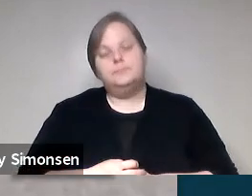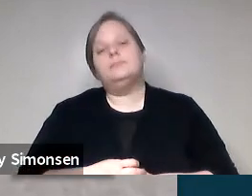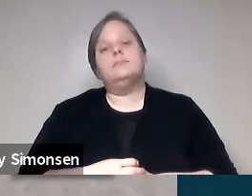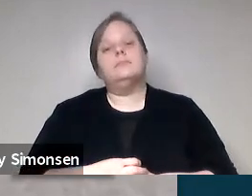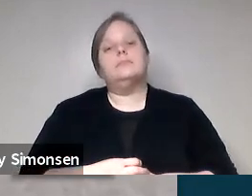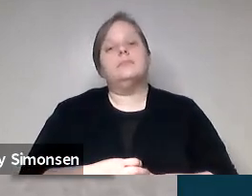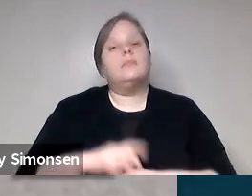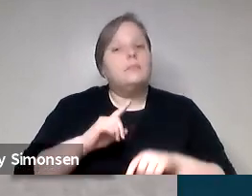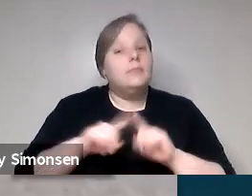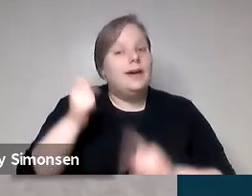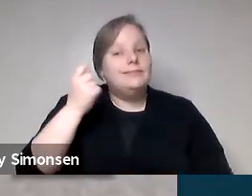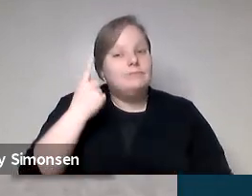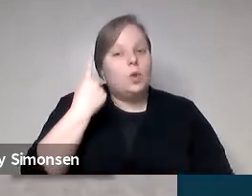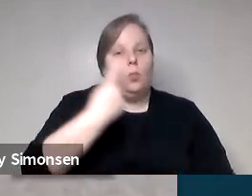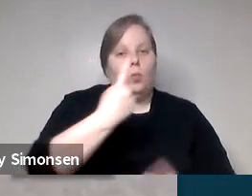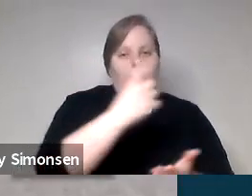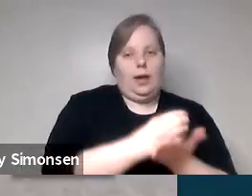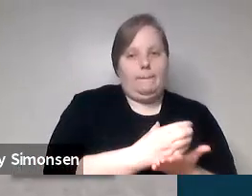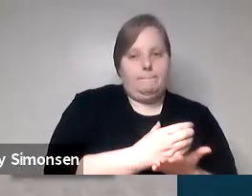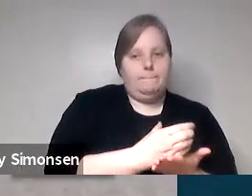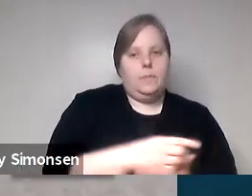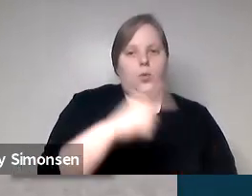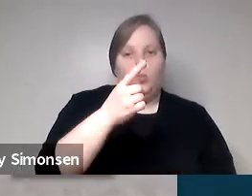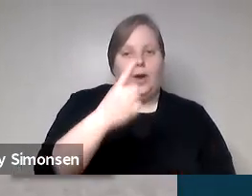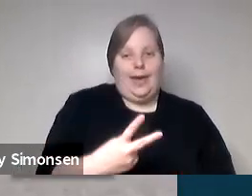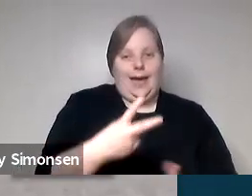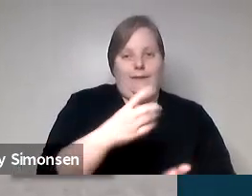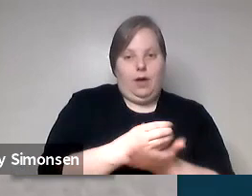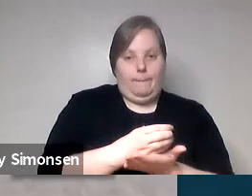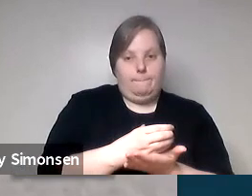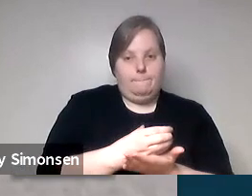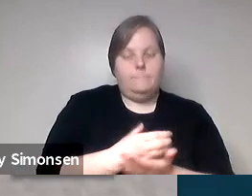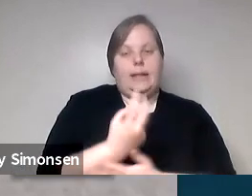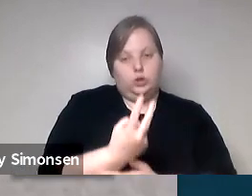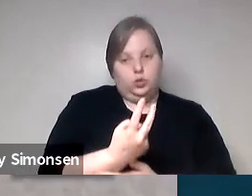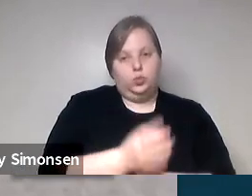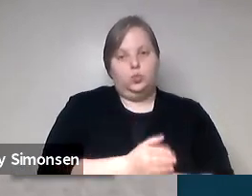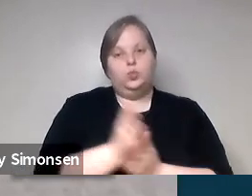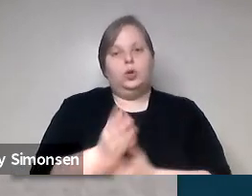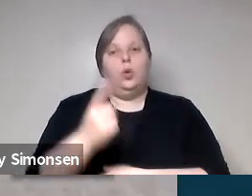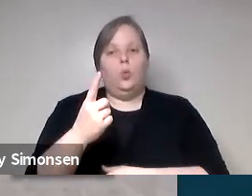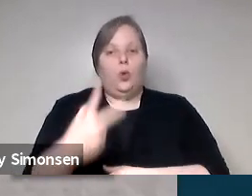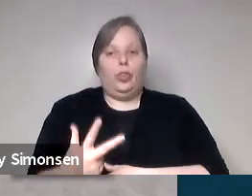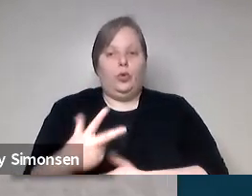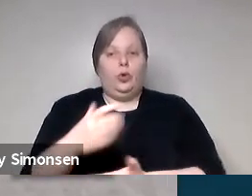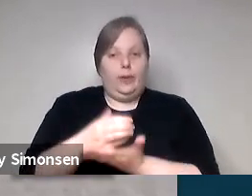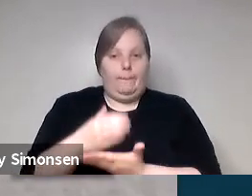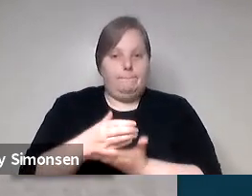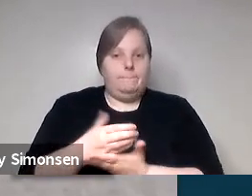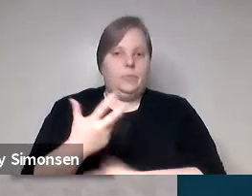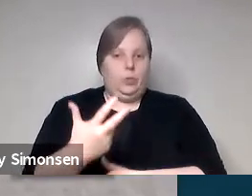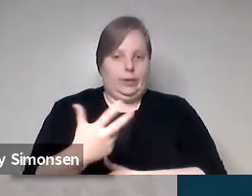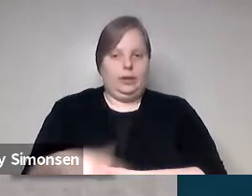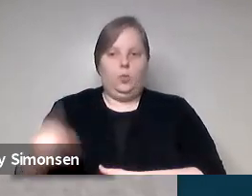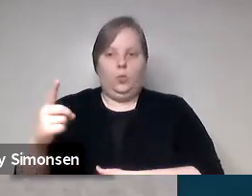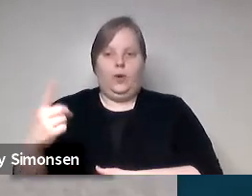But it's 1 cup, 1/2 cup, which is our 2, 1/3 cup, and